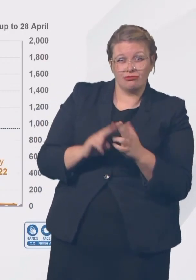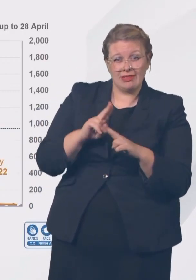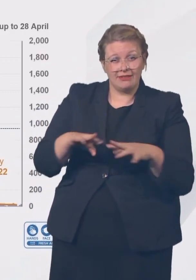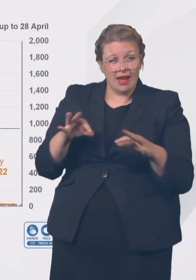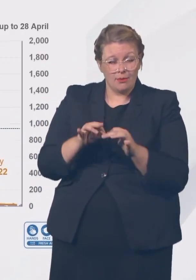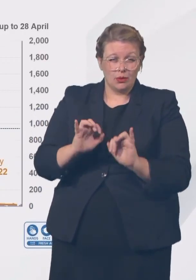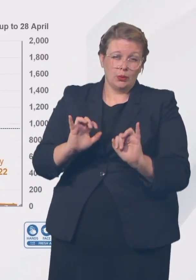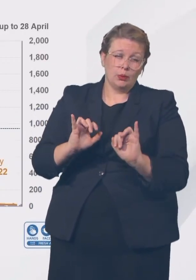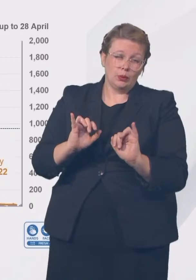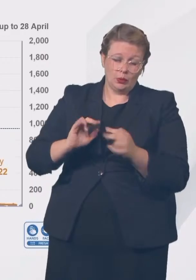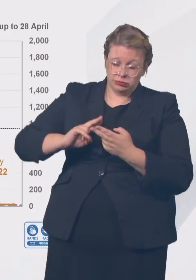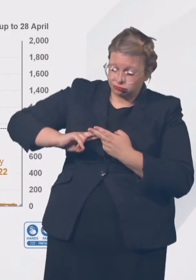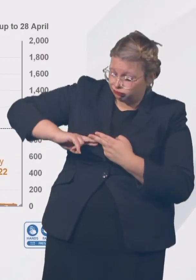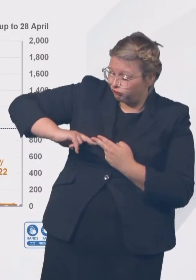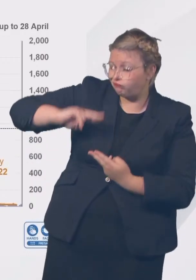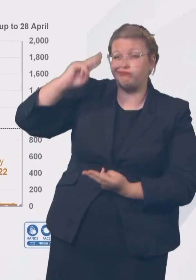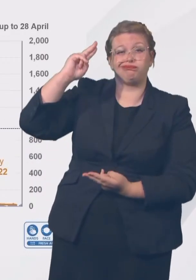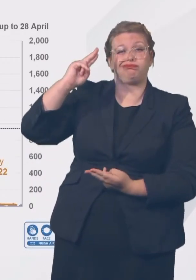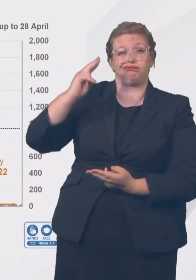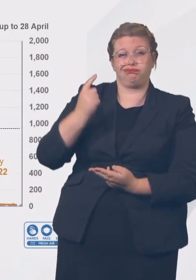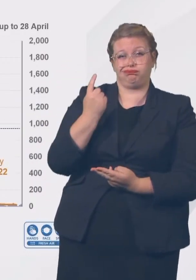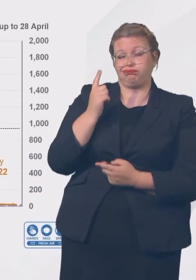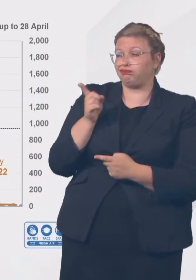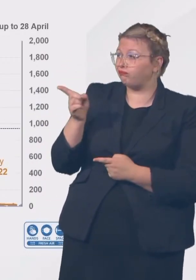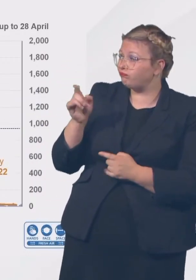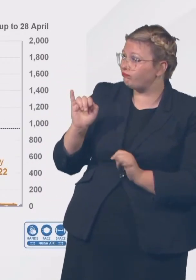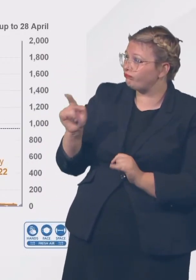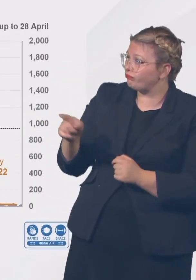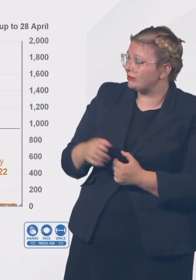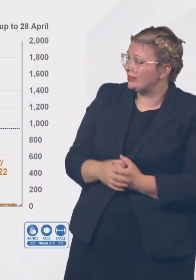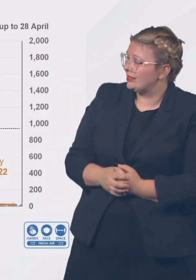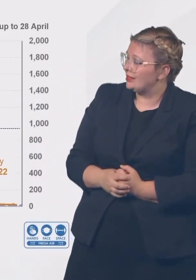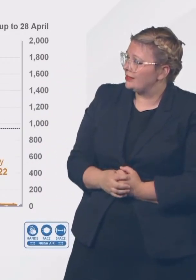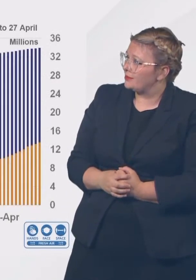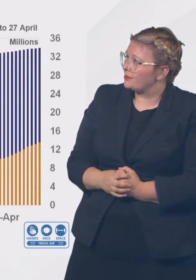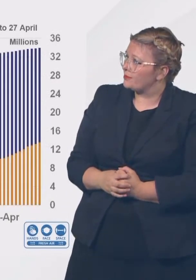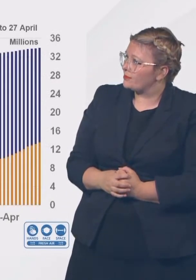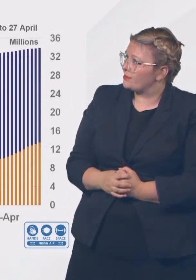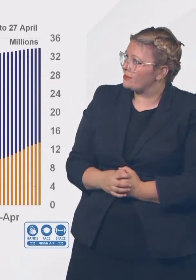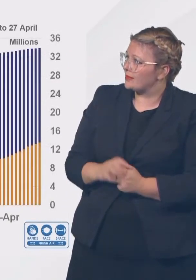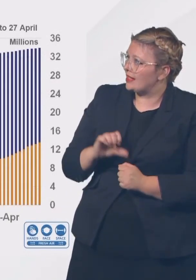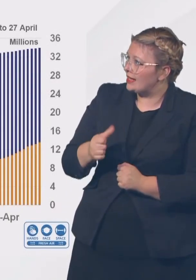dark first few weeks of 2021. Next slide, please.